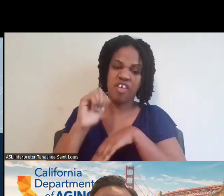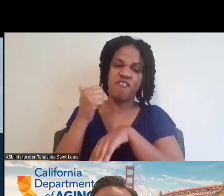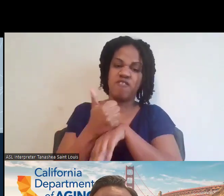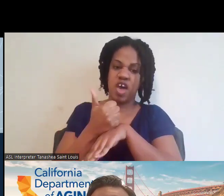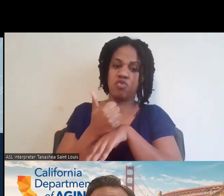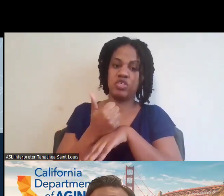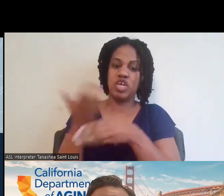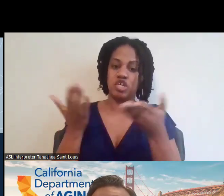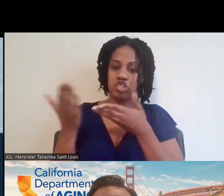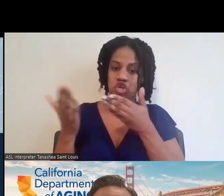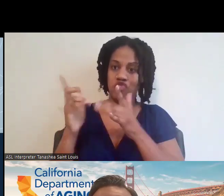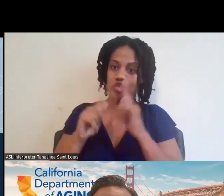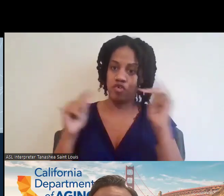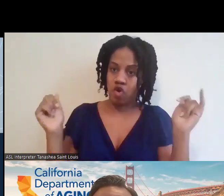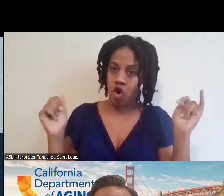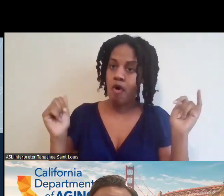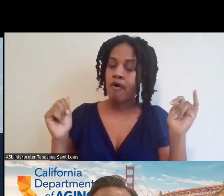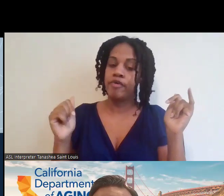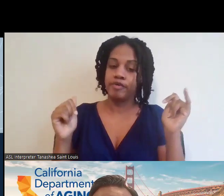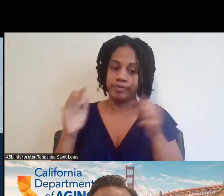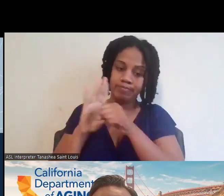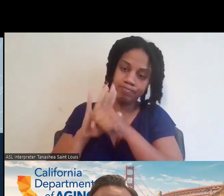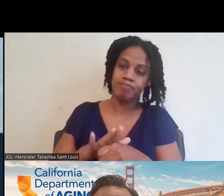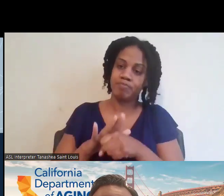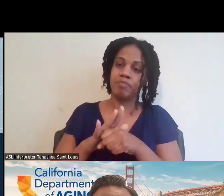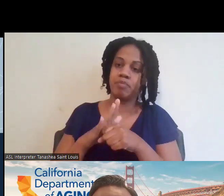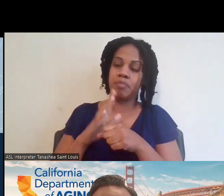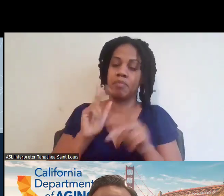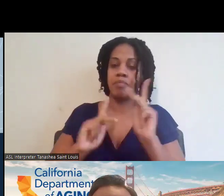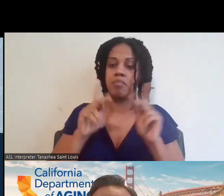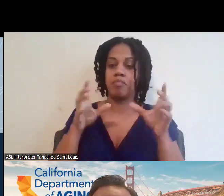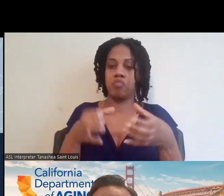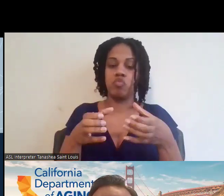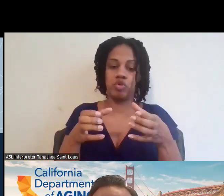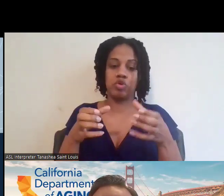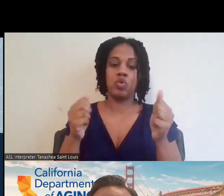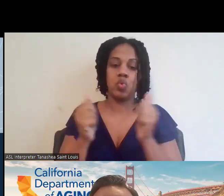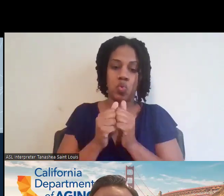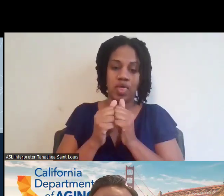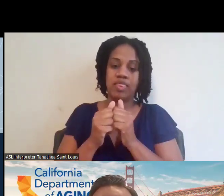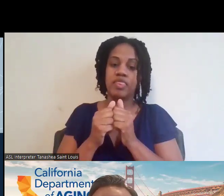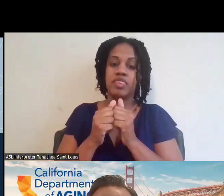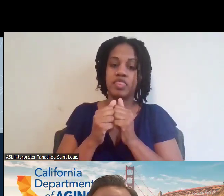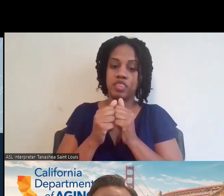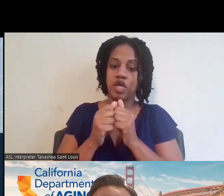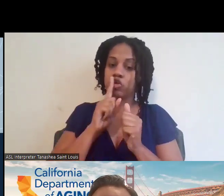diverse, historically underserved populations with a true person-centered lens. Very important work